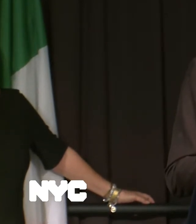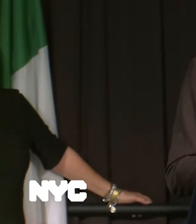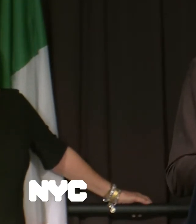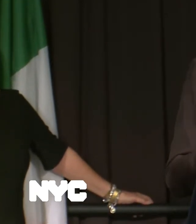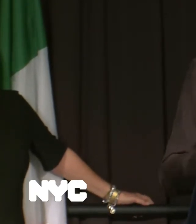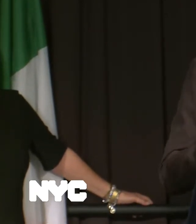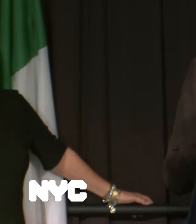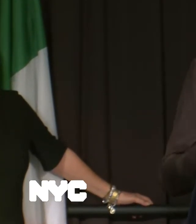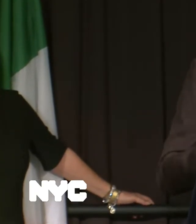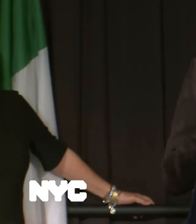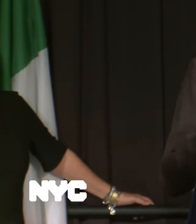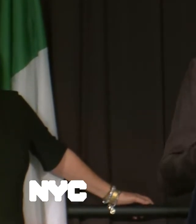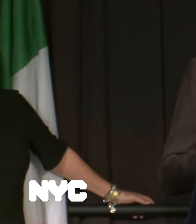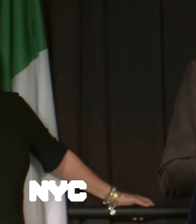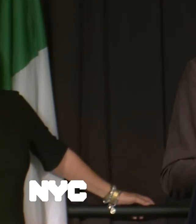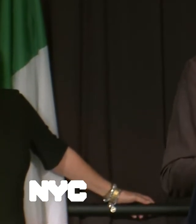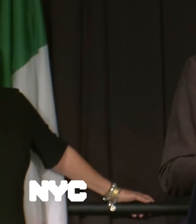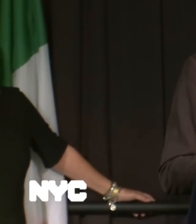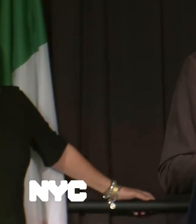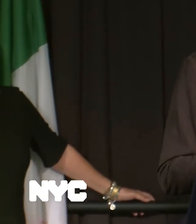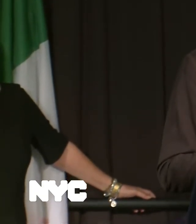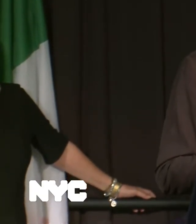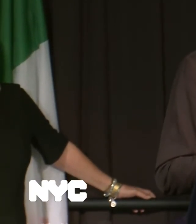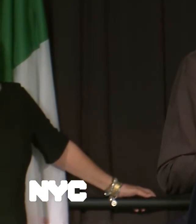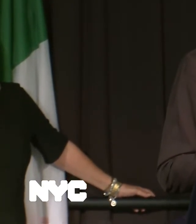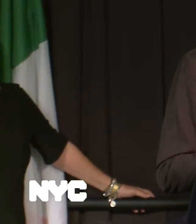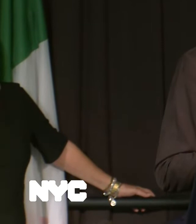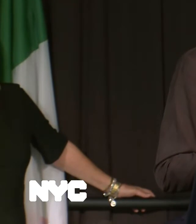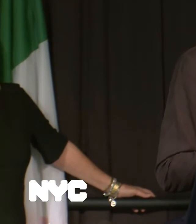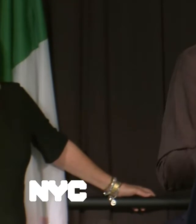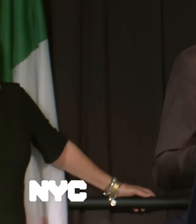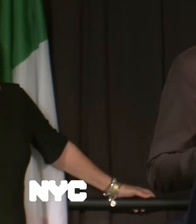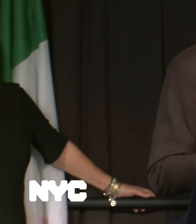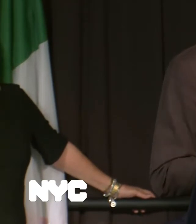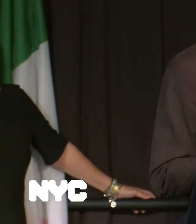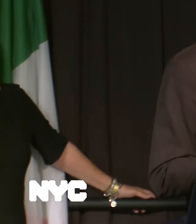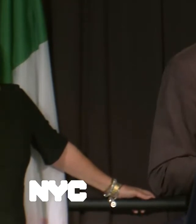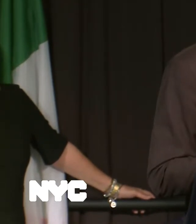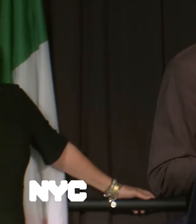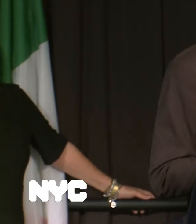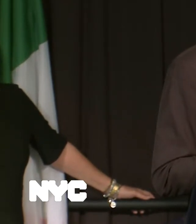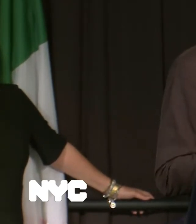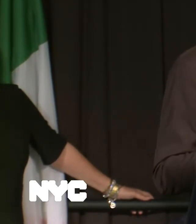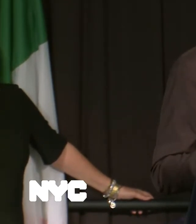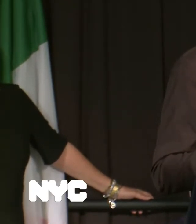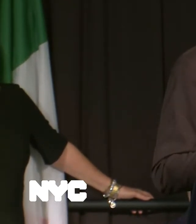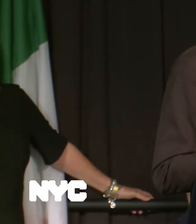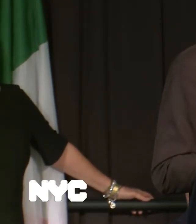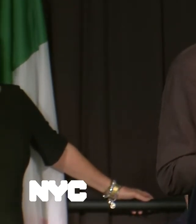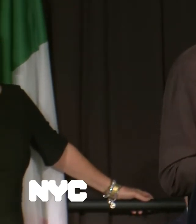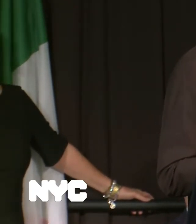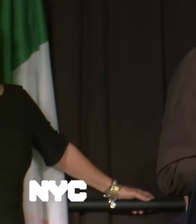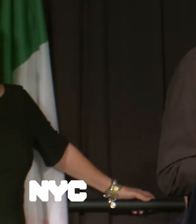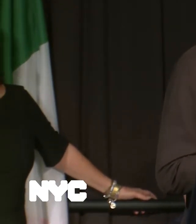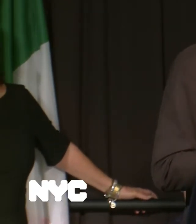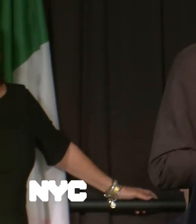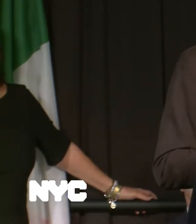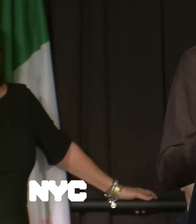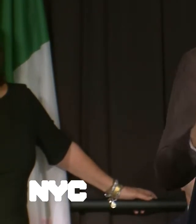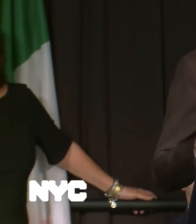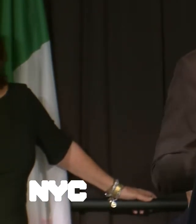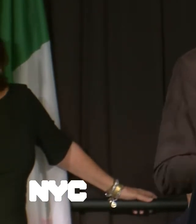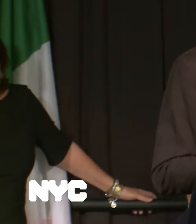and more positive developments. You know, when you walk through the 5 boroughs, as you